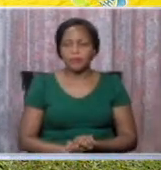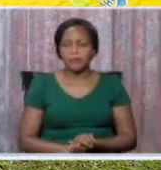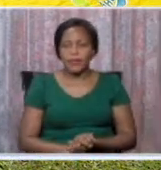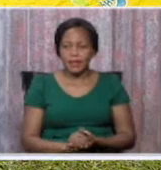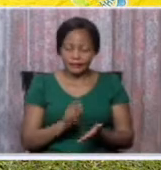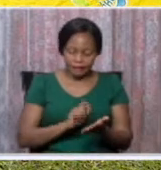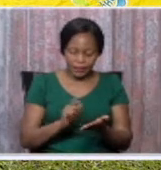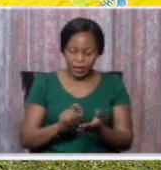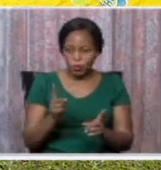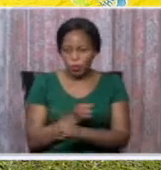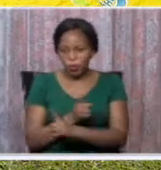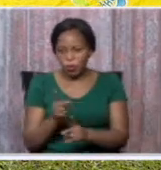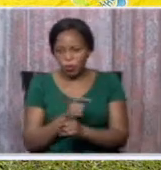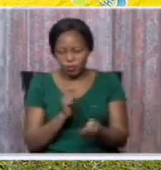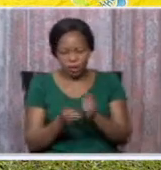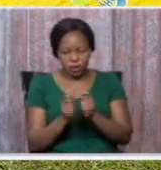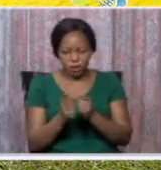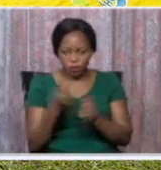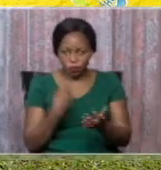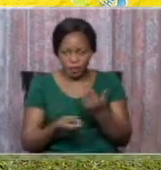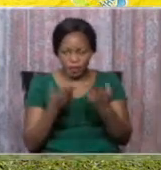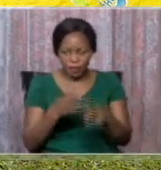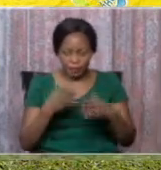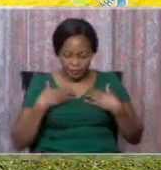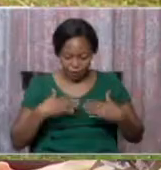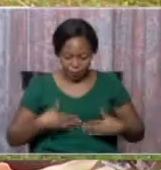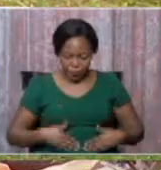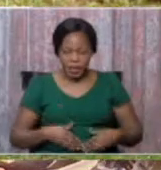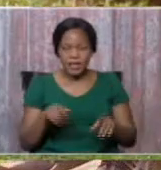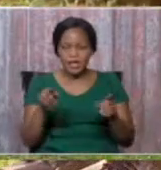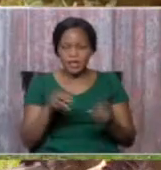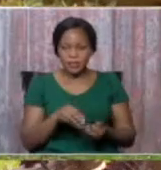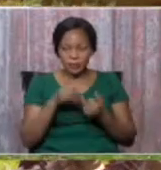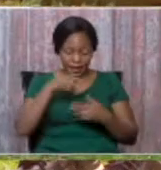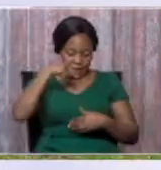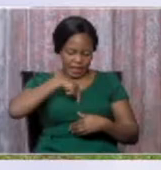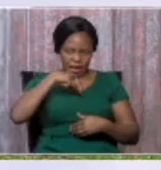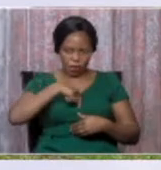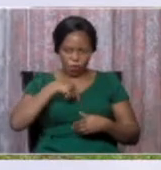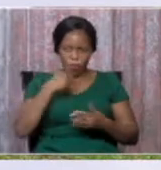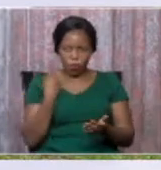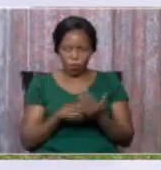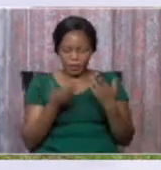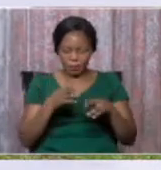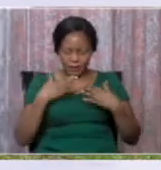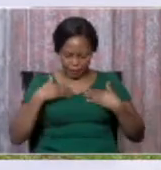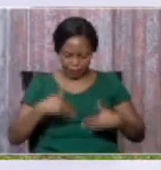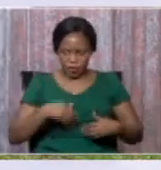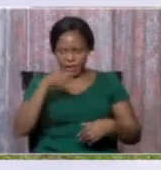like to the voice? The skin. Yes. Mm-hmm. So maybe you may want